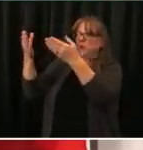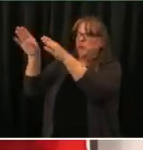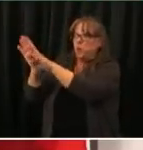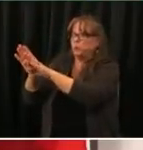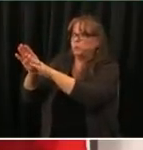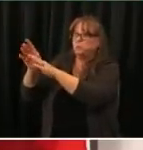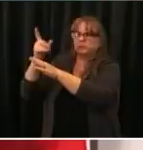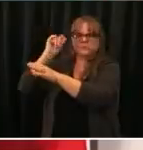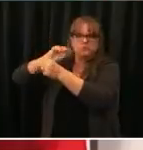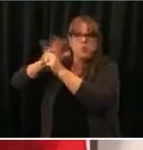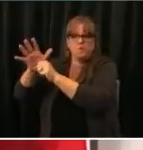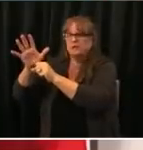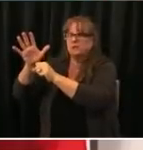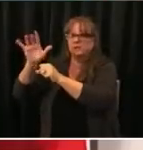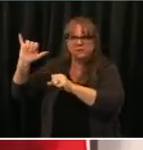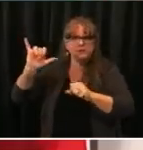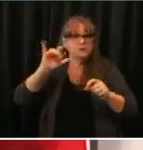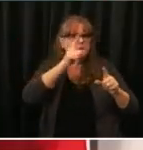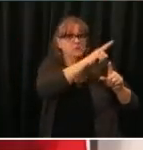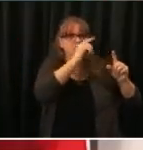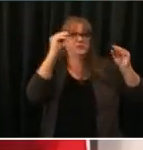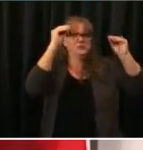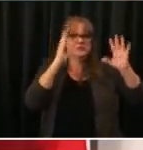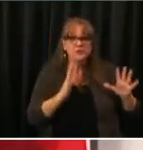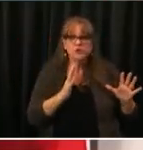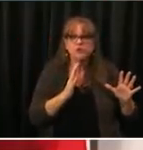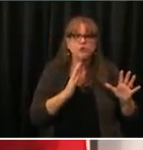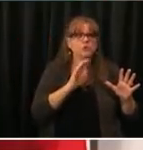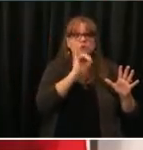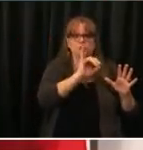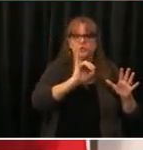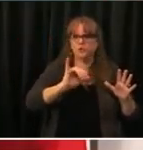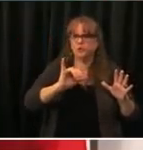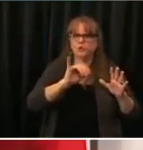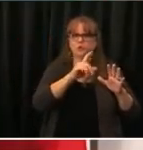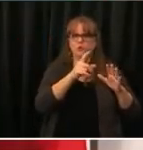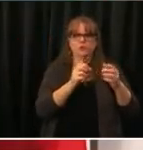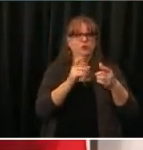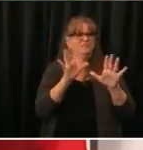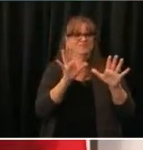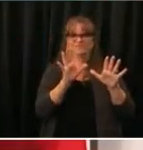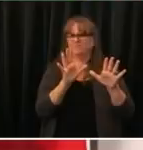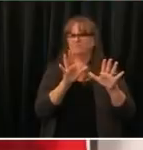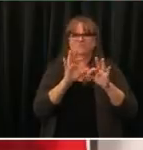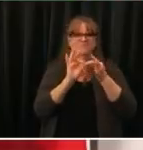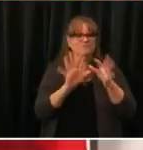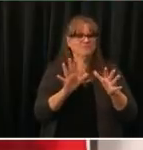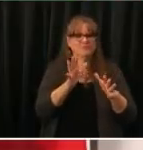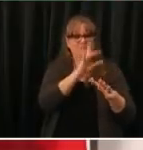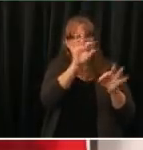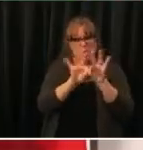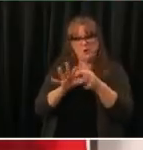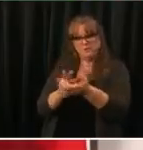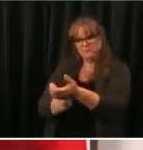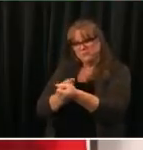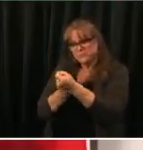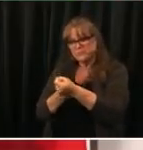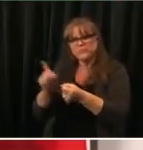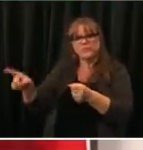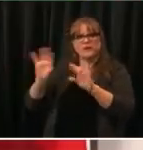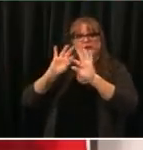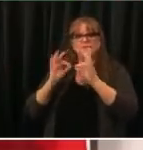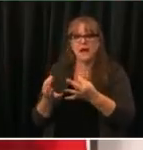educators in our society and the cornerstone that our schools of all types provide, we will be able to successfully vaccinate